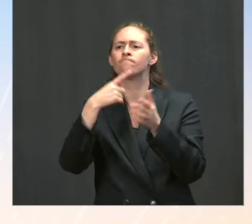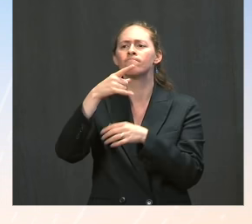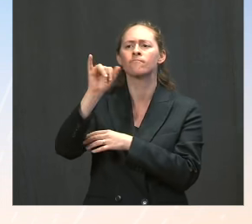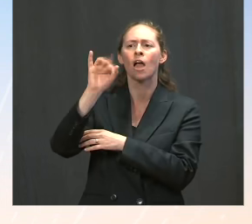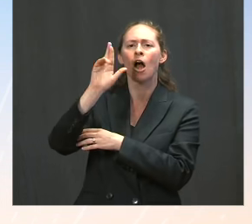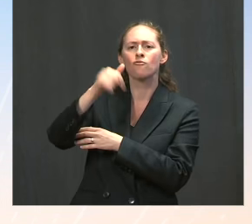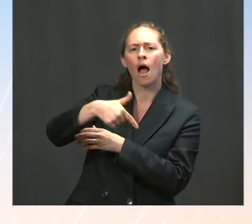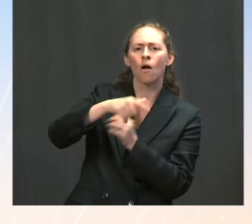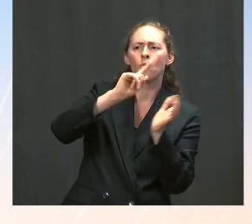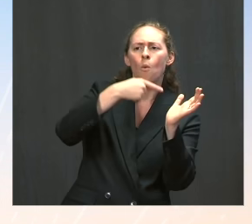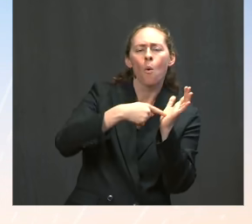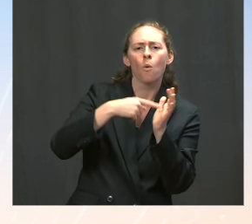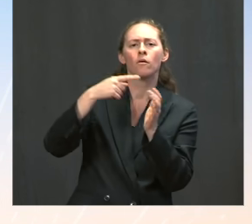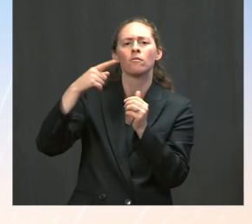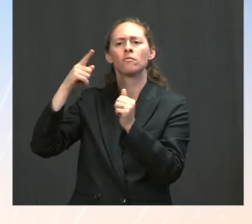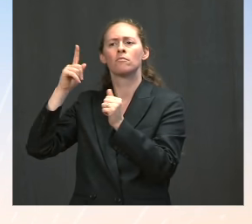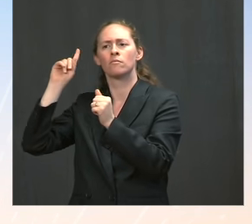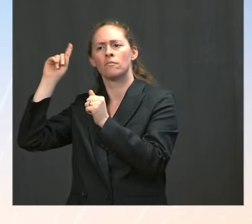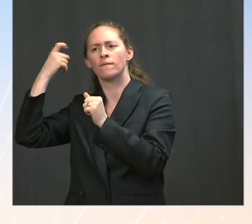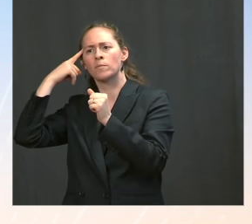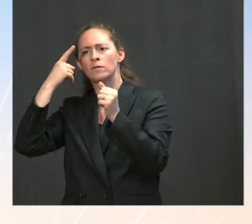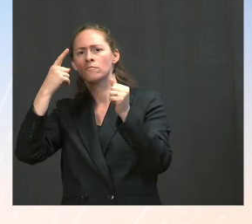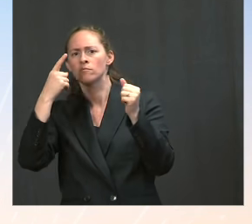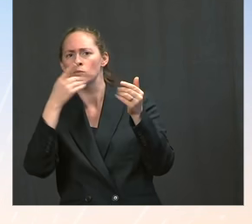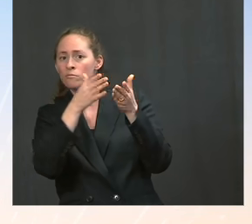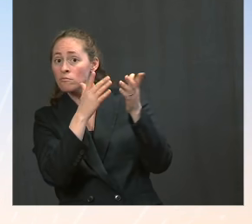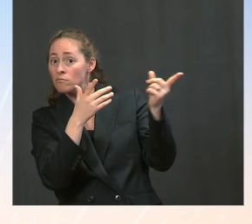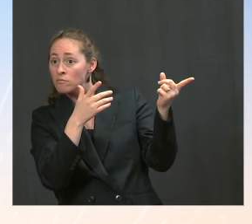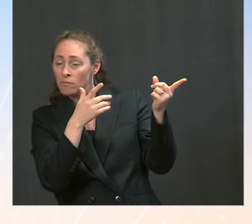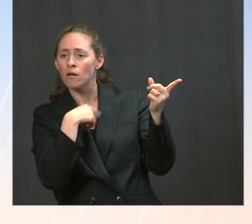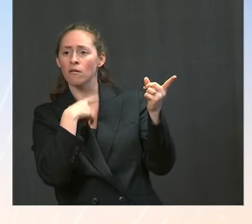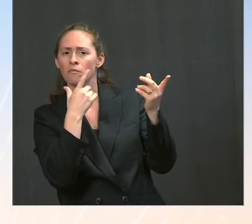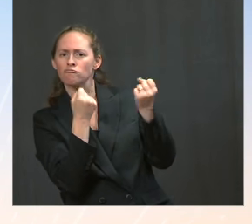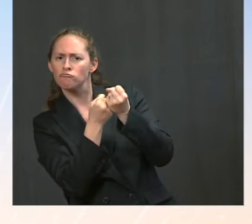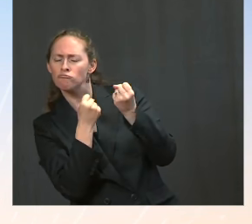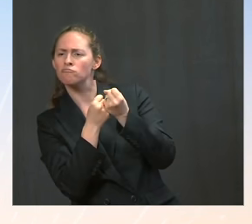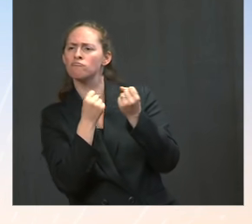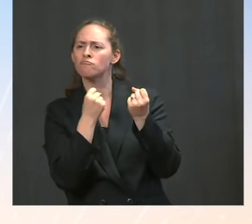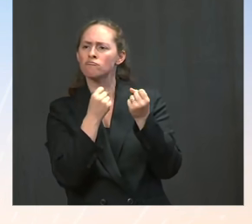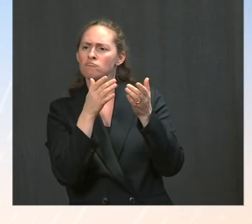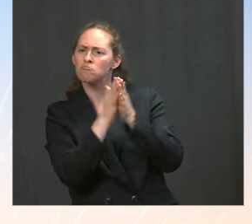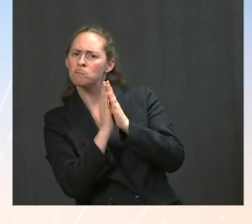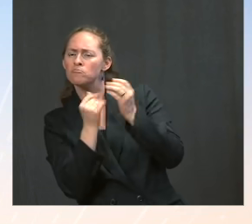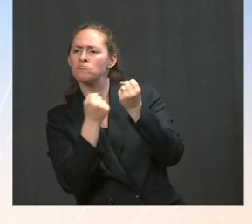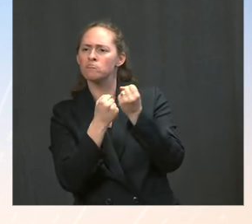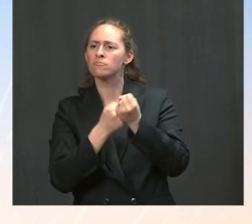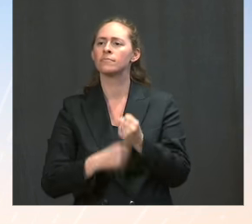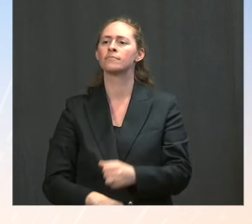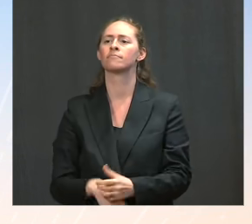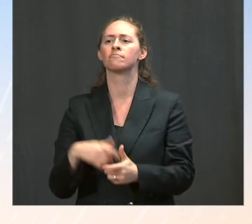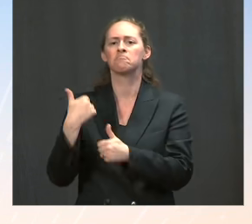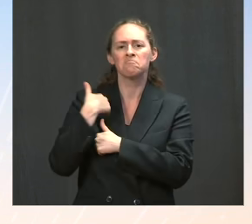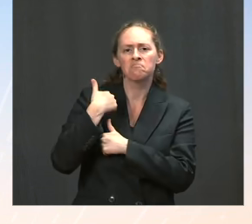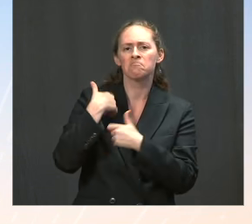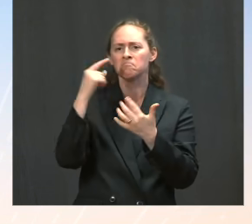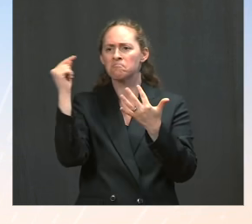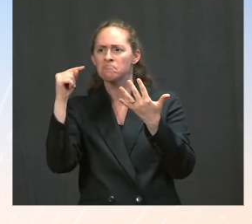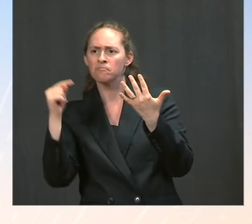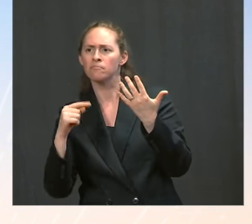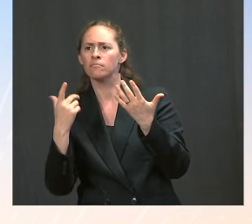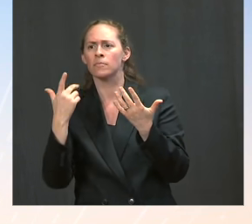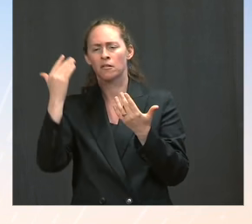support from the United States and the coalition for training and enabling its forces, logistics, intelligence sharing, and other areas of